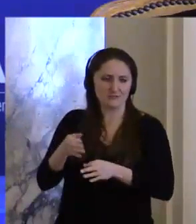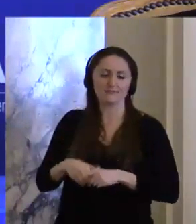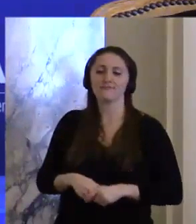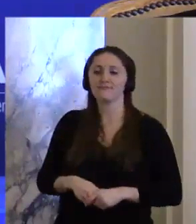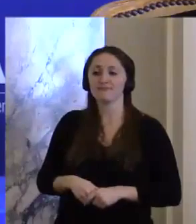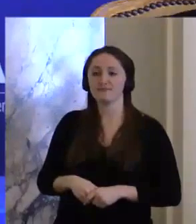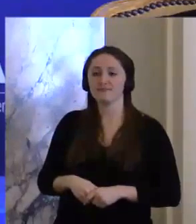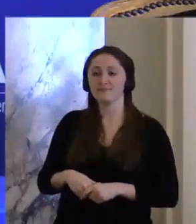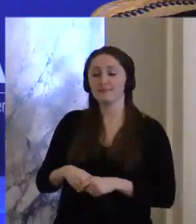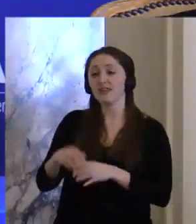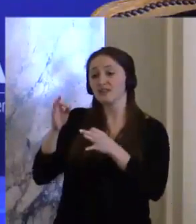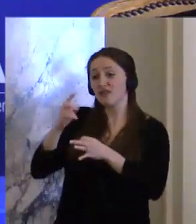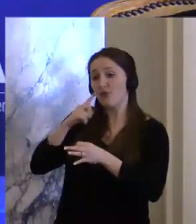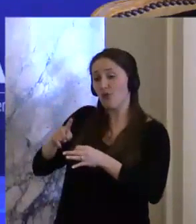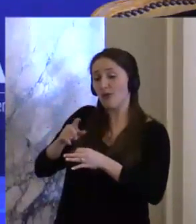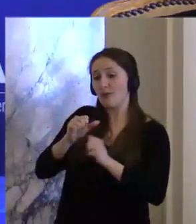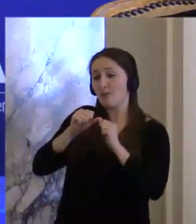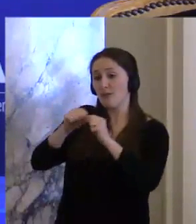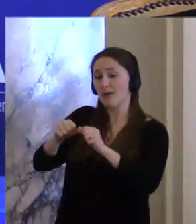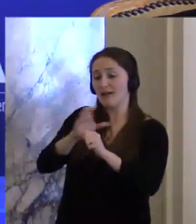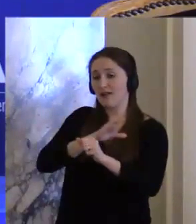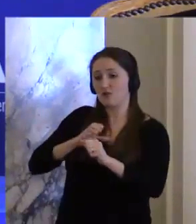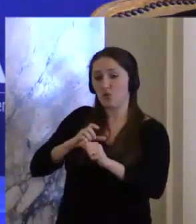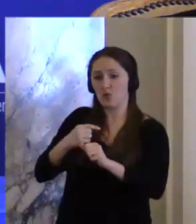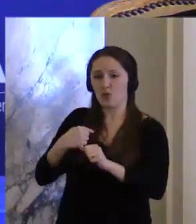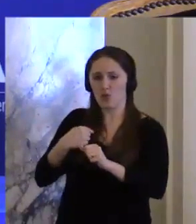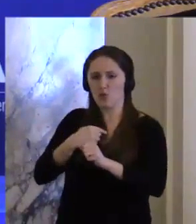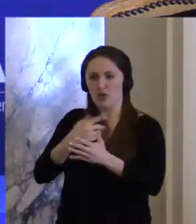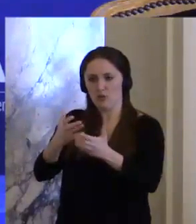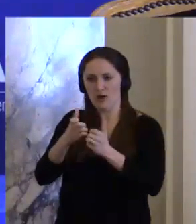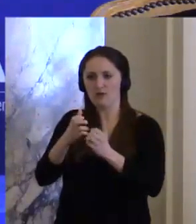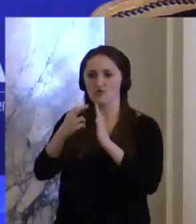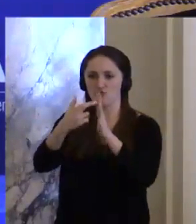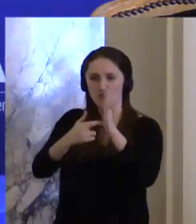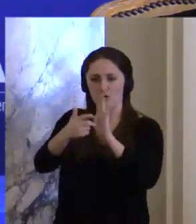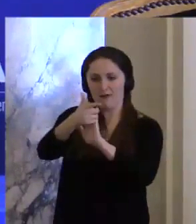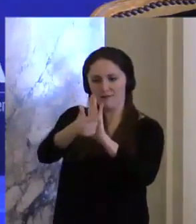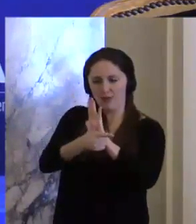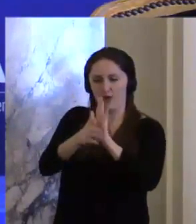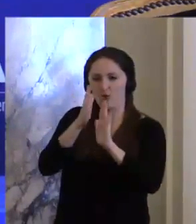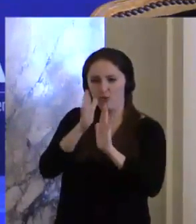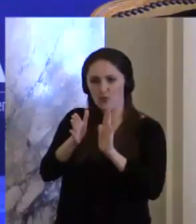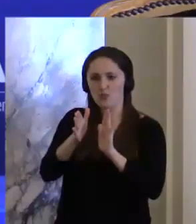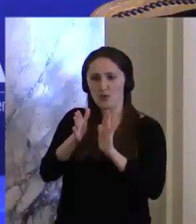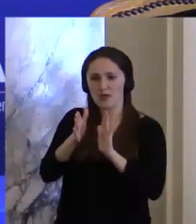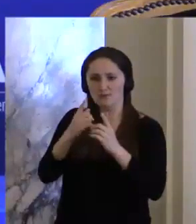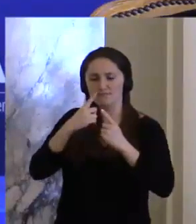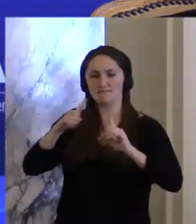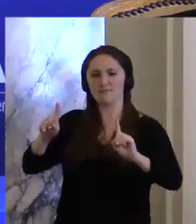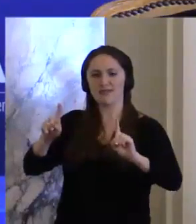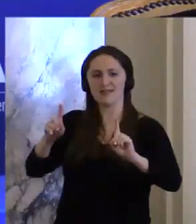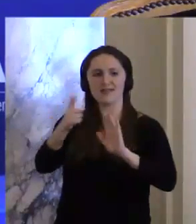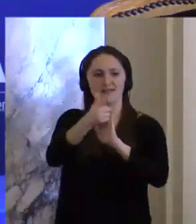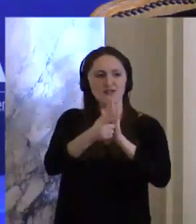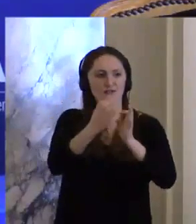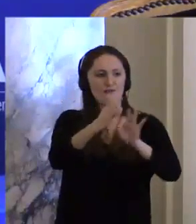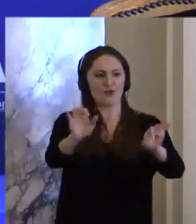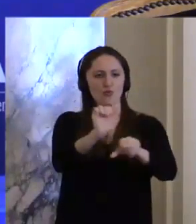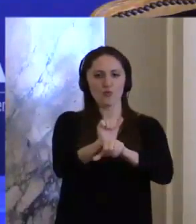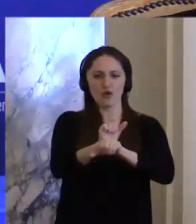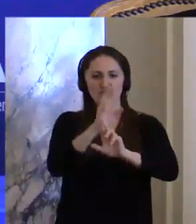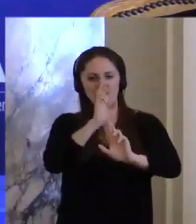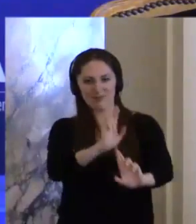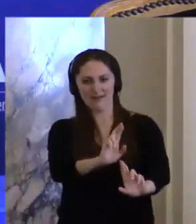Council in terms of ensuring that rule of law prevails, that the legislative framework is respected, and